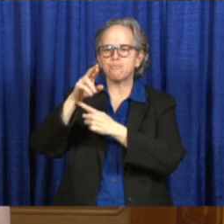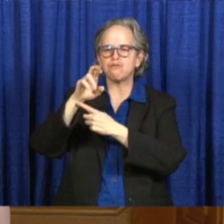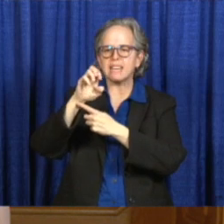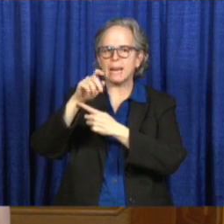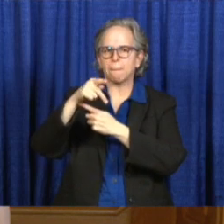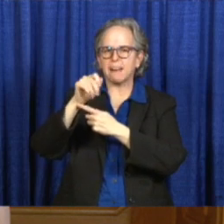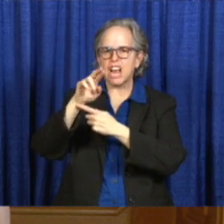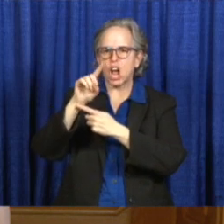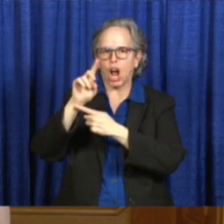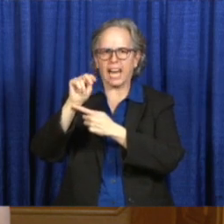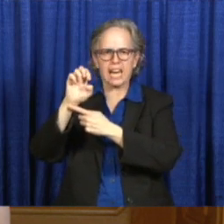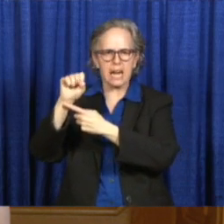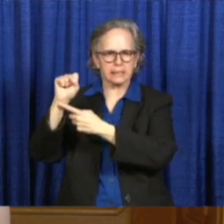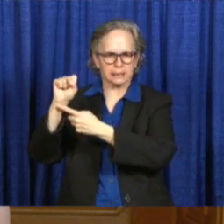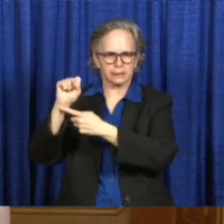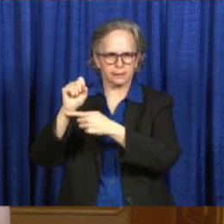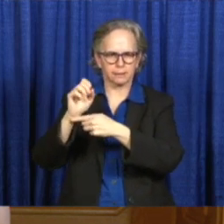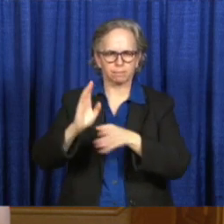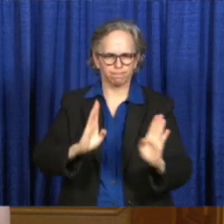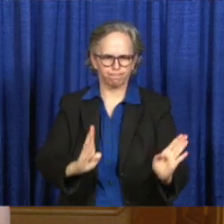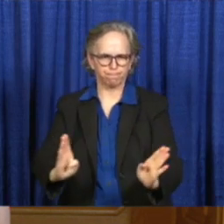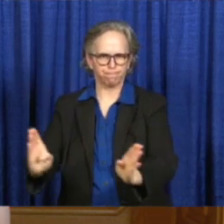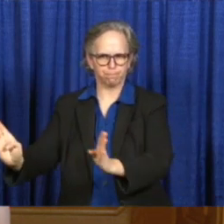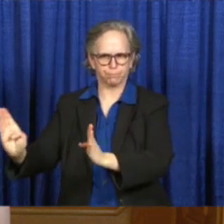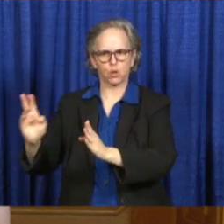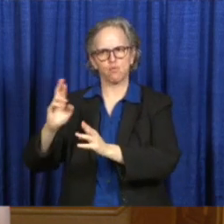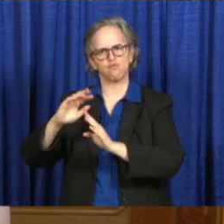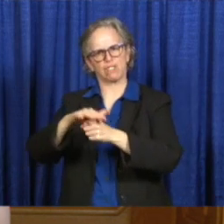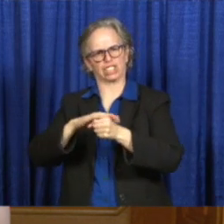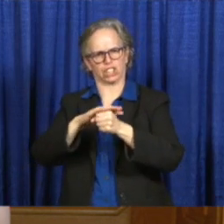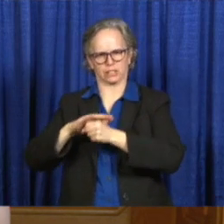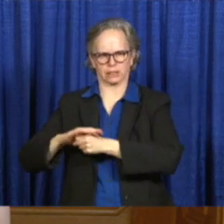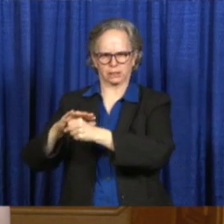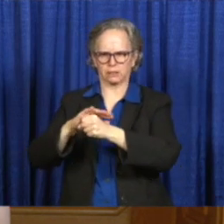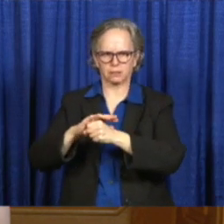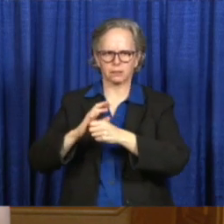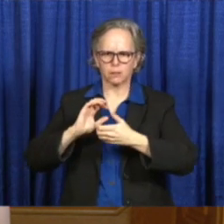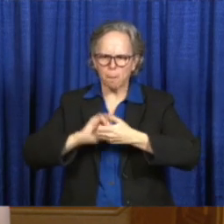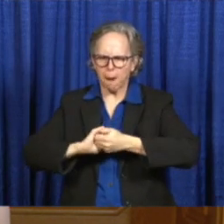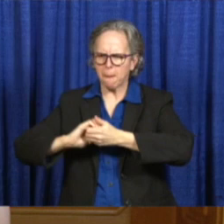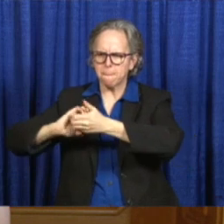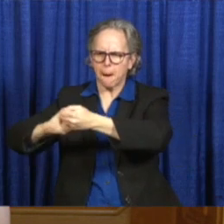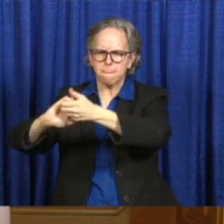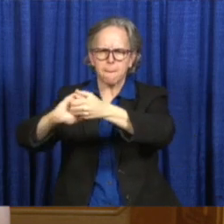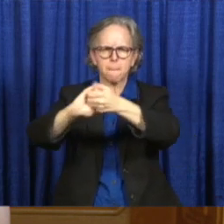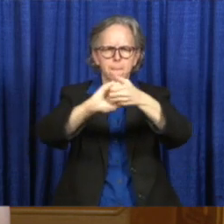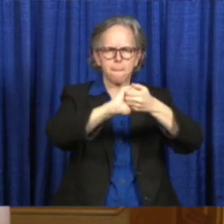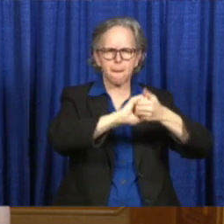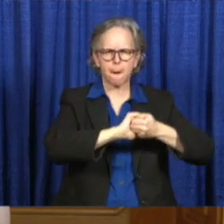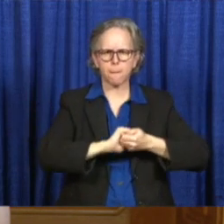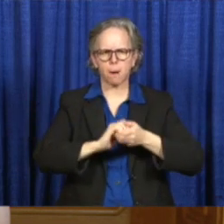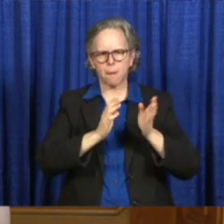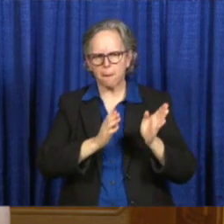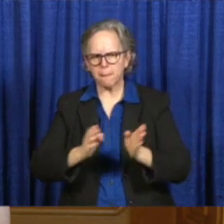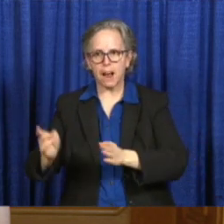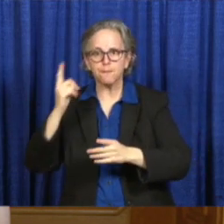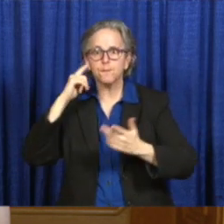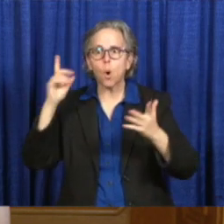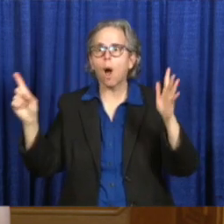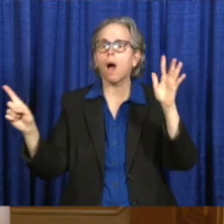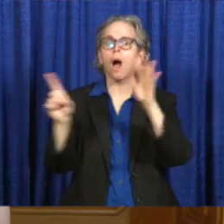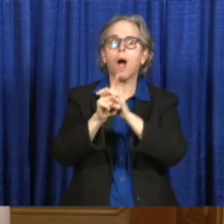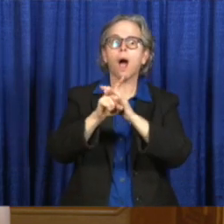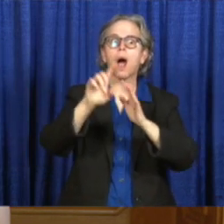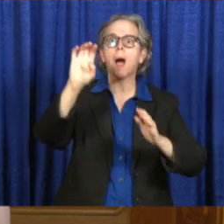these different regions already work together to do emergency planning in their areas. This is something that they are used to.